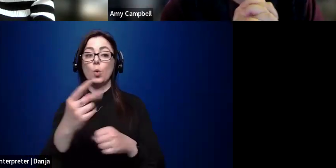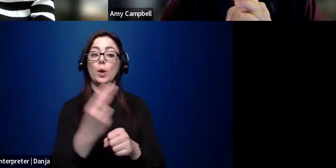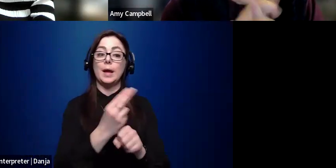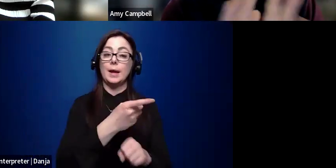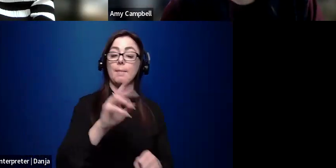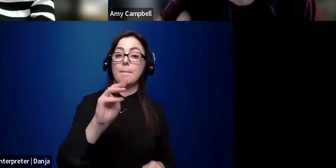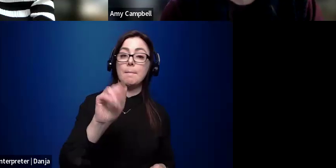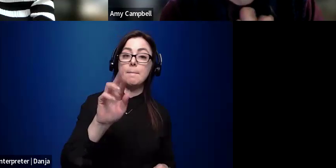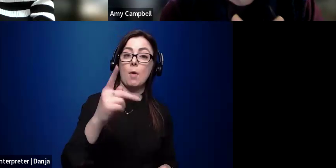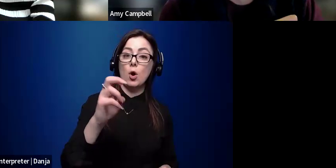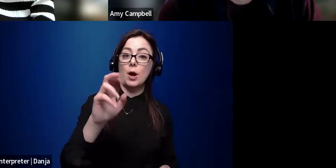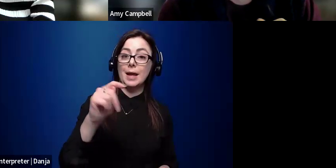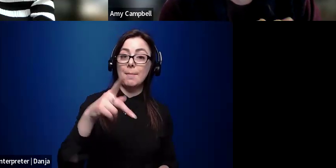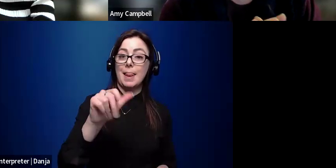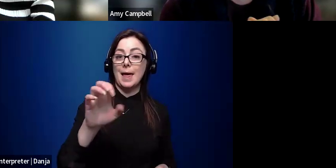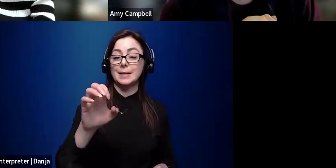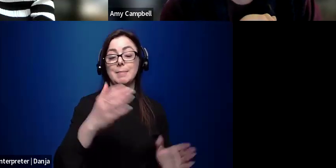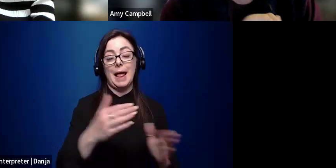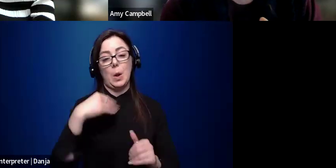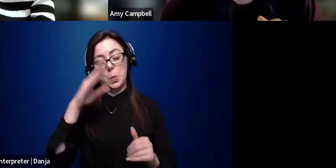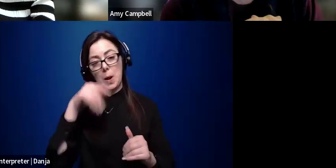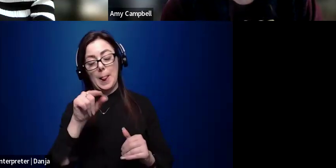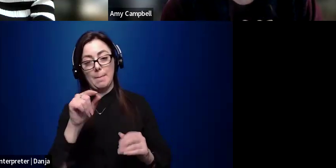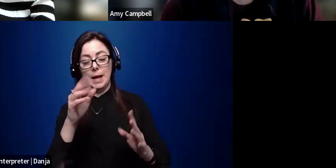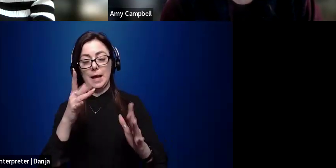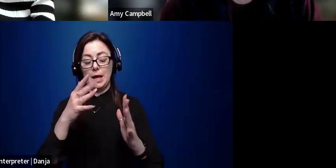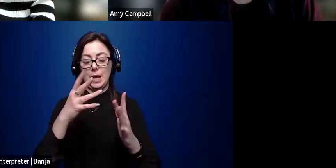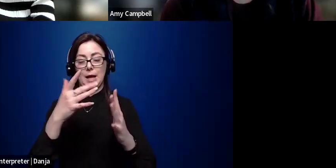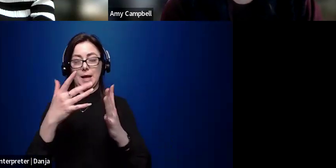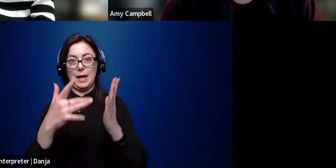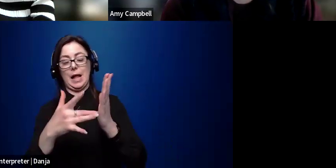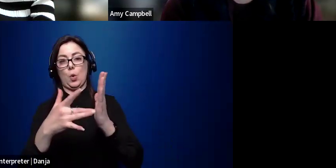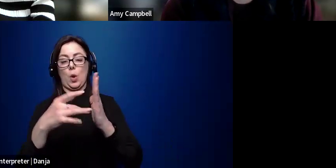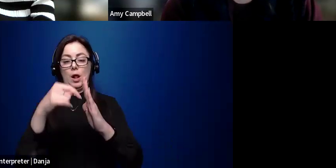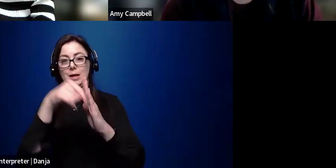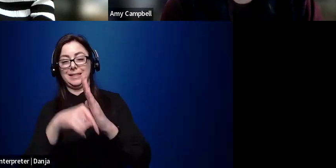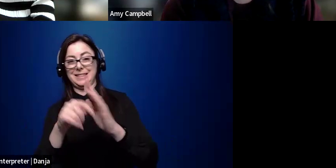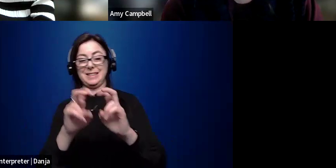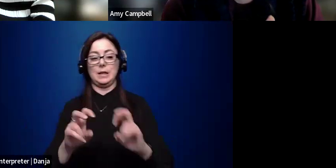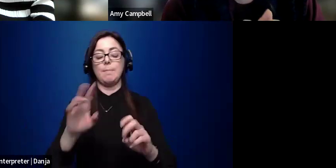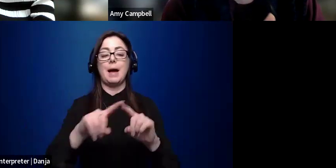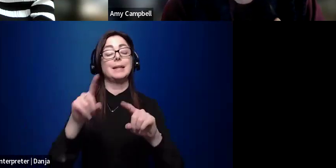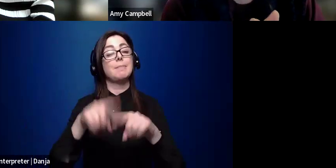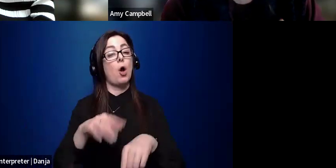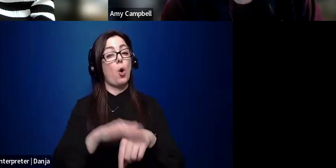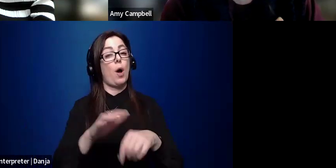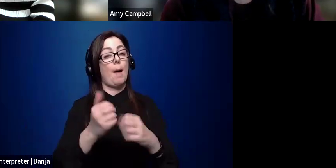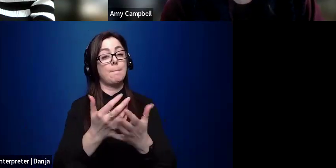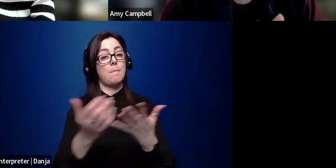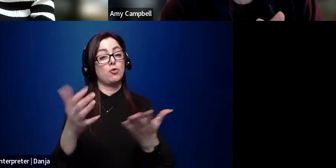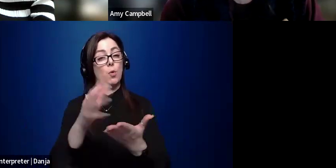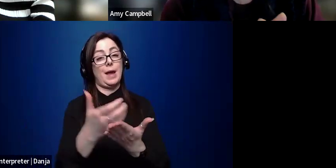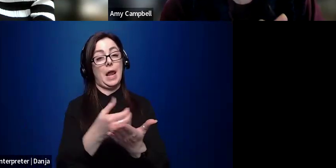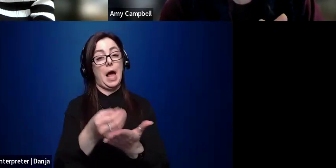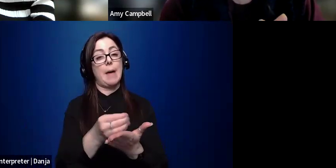plans, and this gets weedy, I know, but these are different options for people depending on their income level. The bottom line